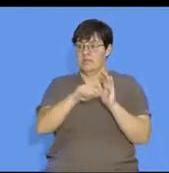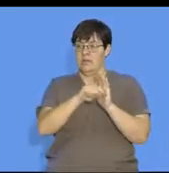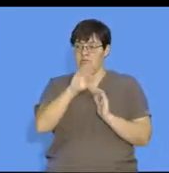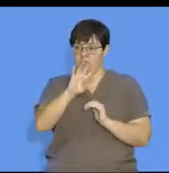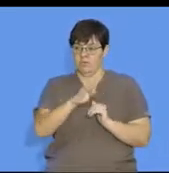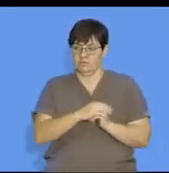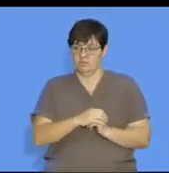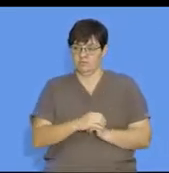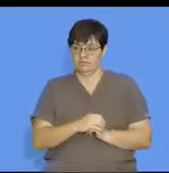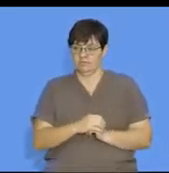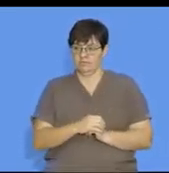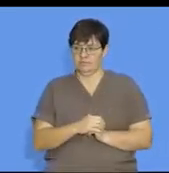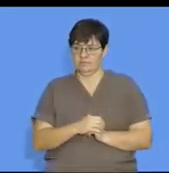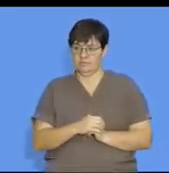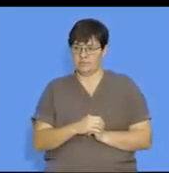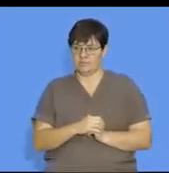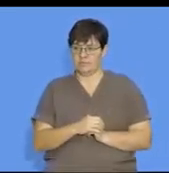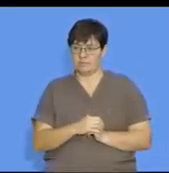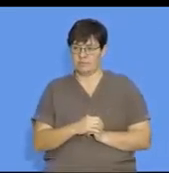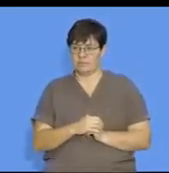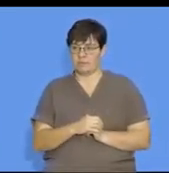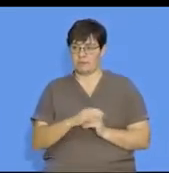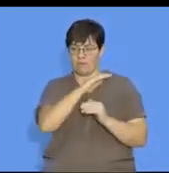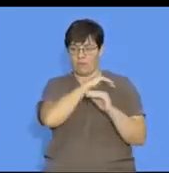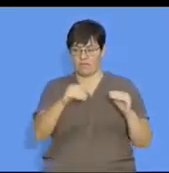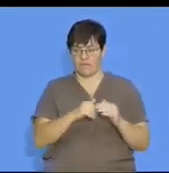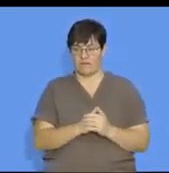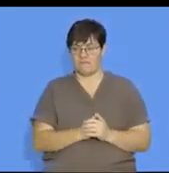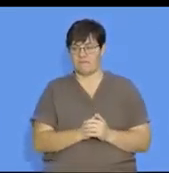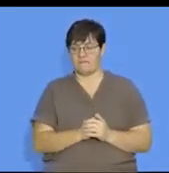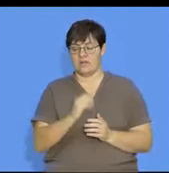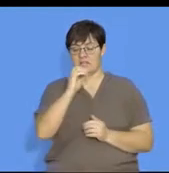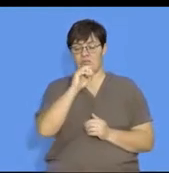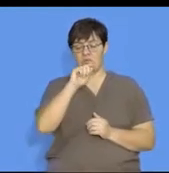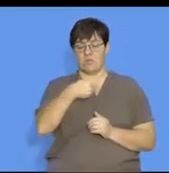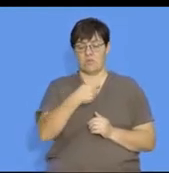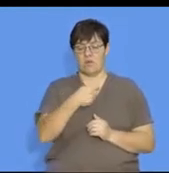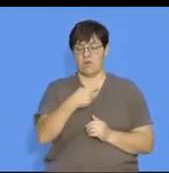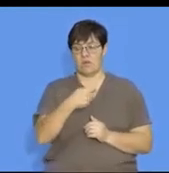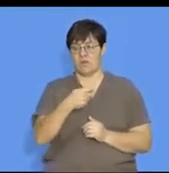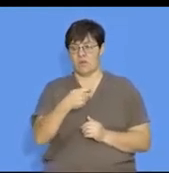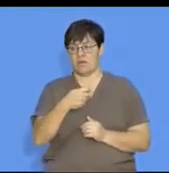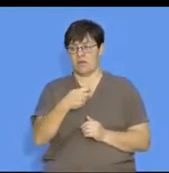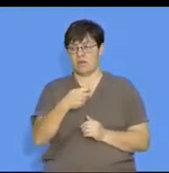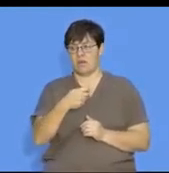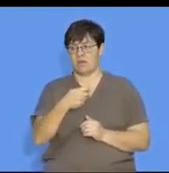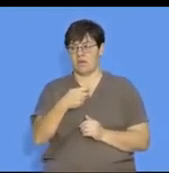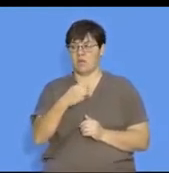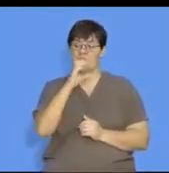what? 6 minus 4, okay? 6 minus 4 over